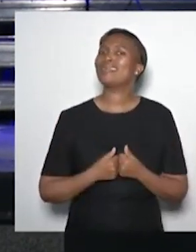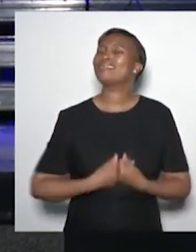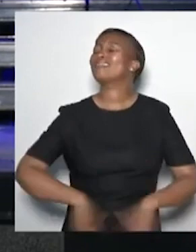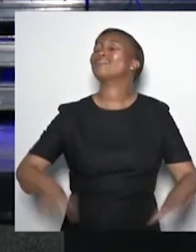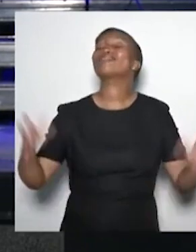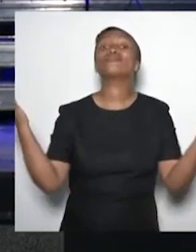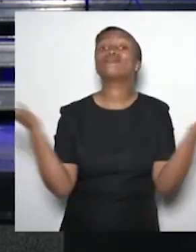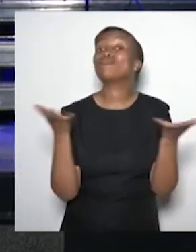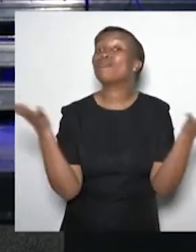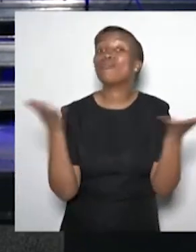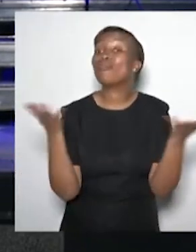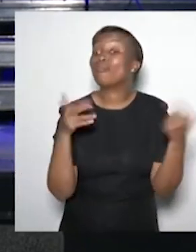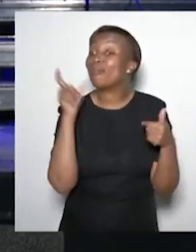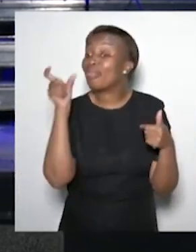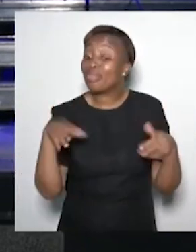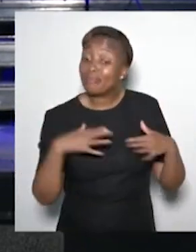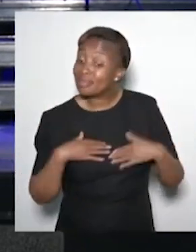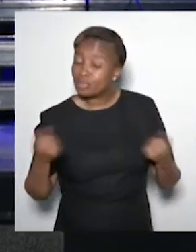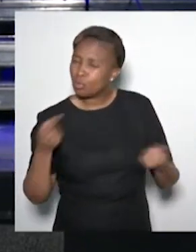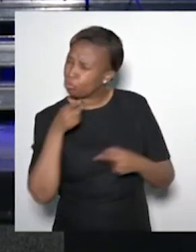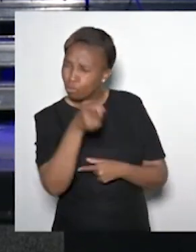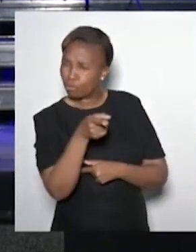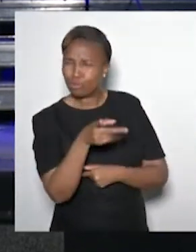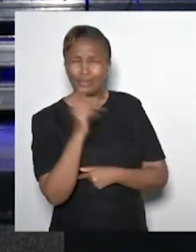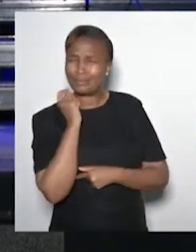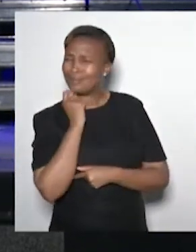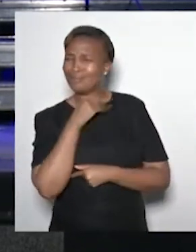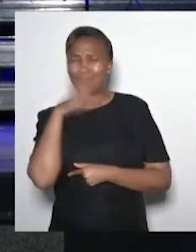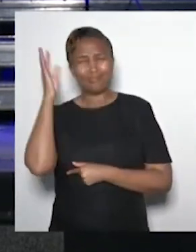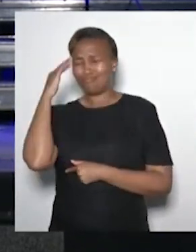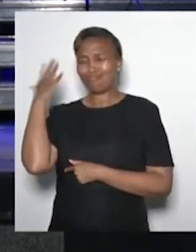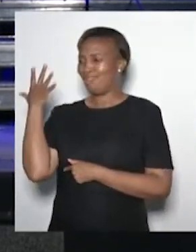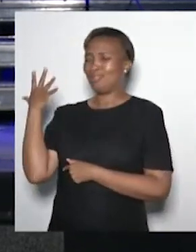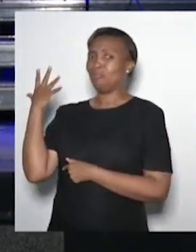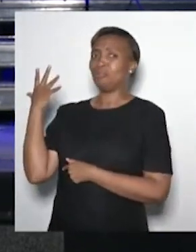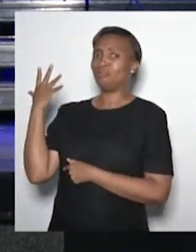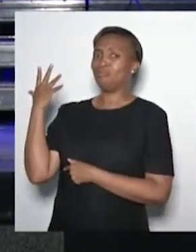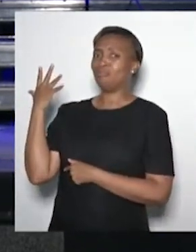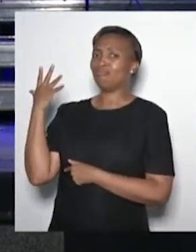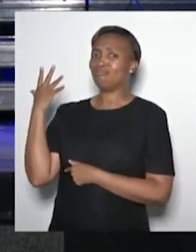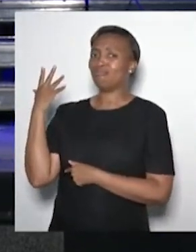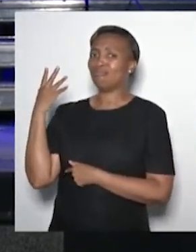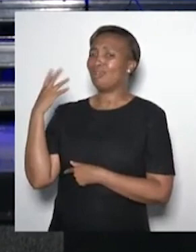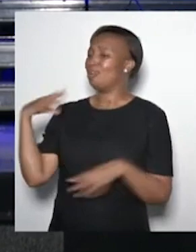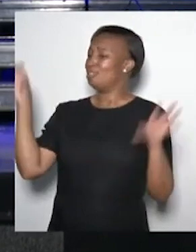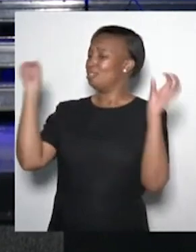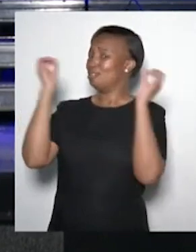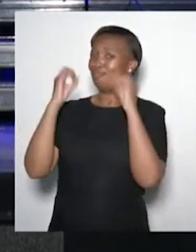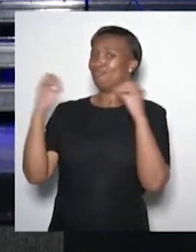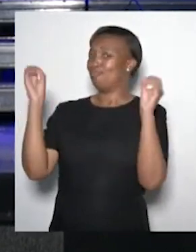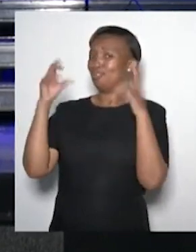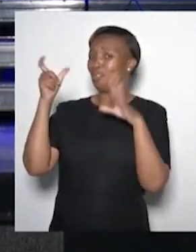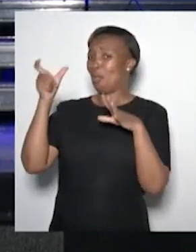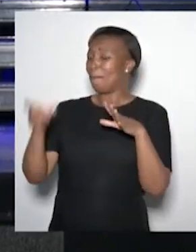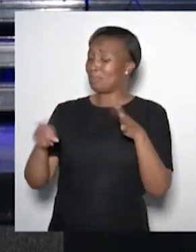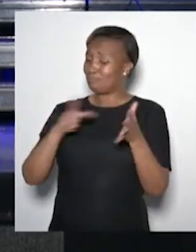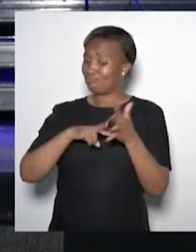Ukaiyanong, you are 46. I don't know how it is. Nobody knows Jesus' schedule.